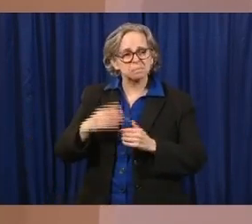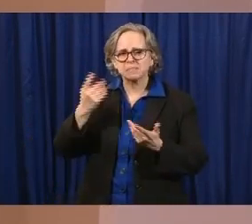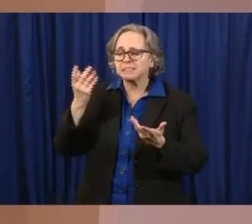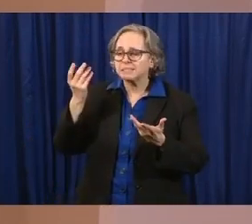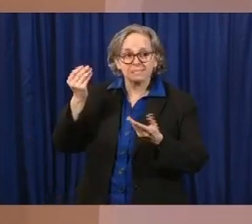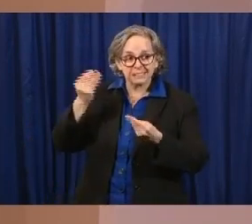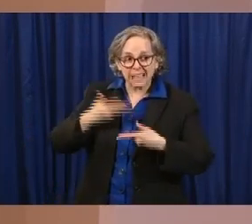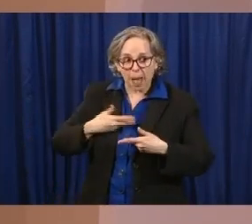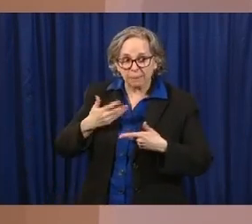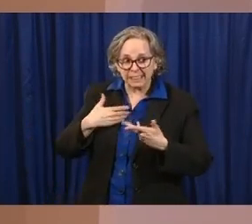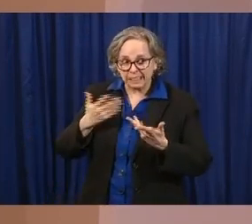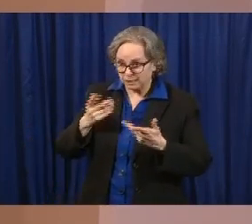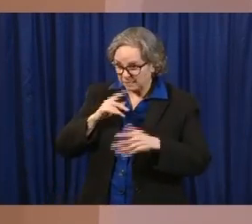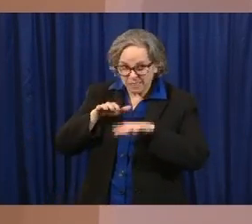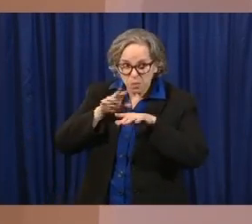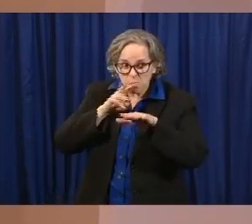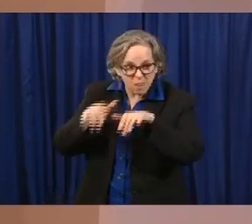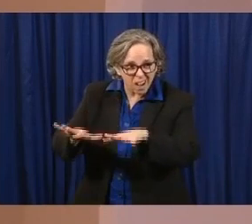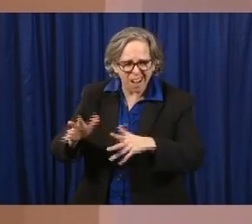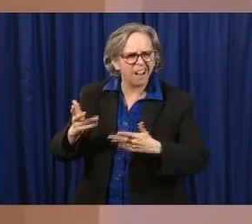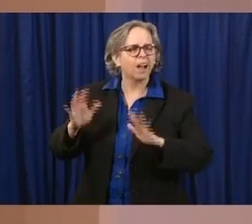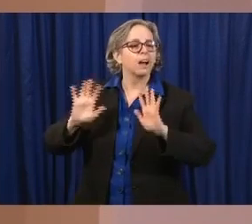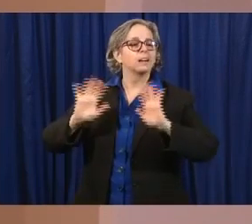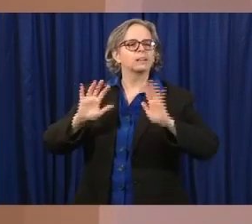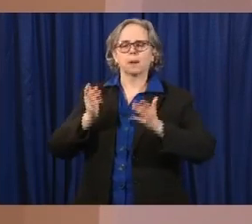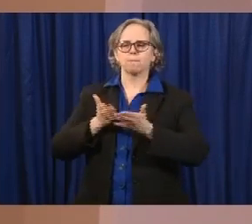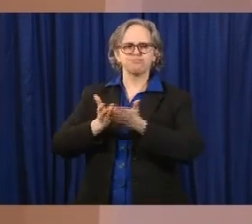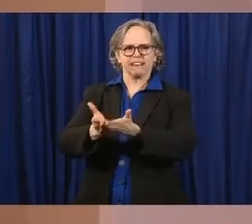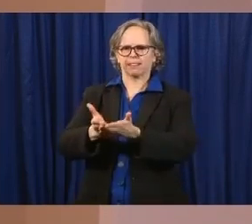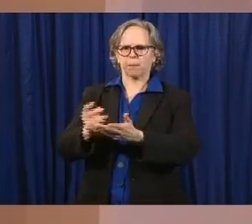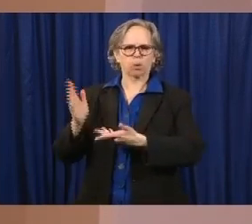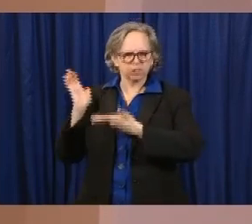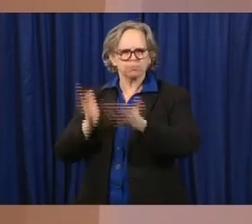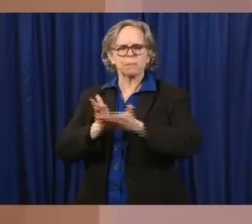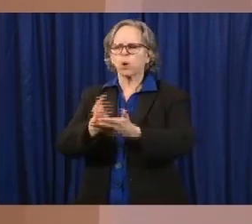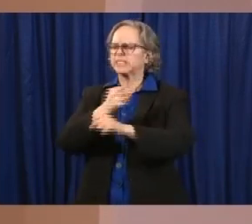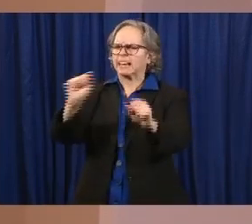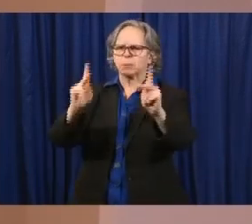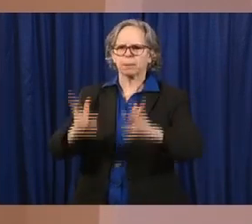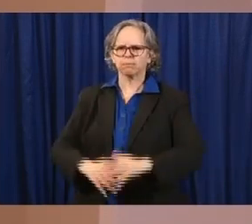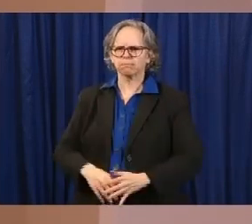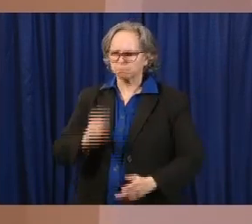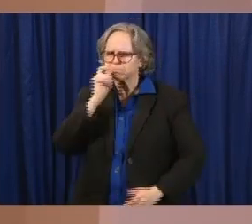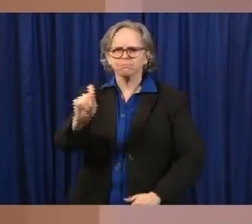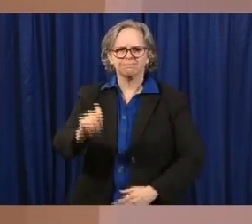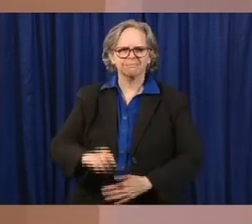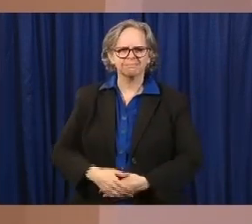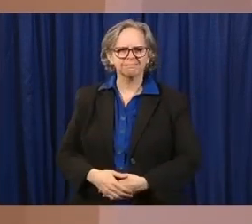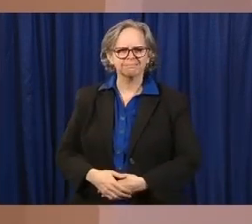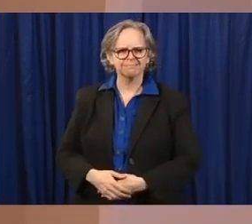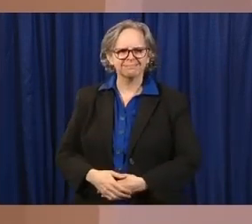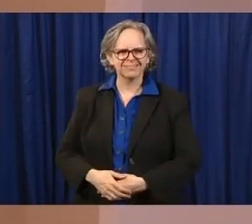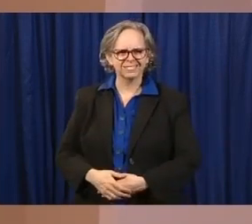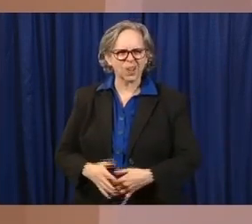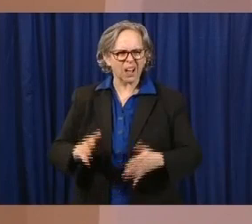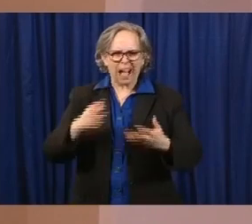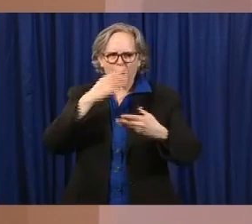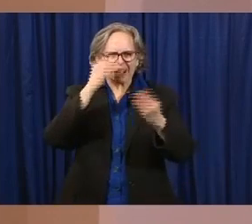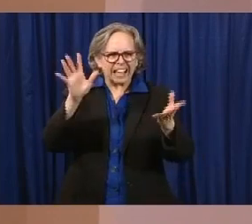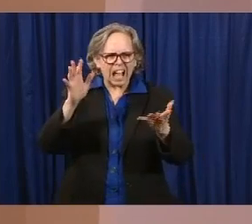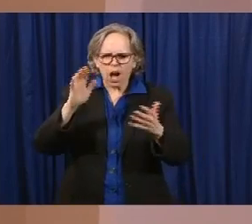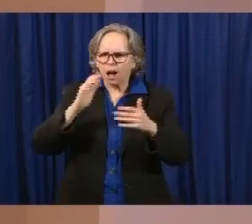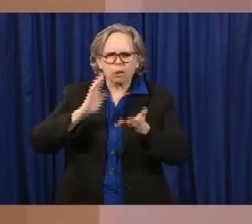ship in." And that's how I feel about it. I know there are reasons. I don't want excuses. I just want us to double down our efforts,